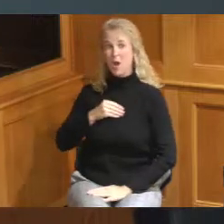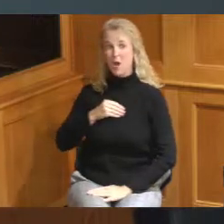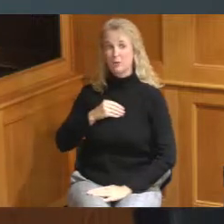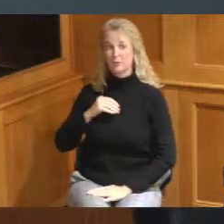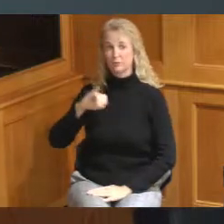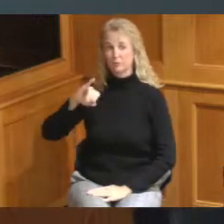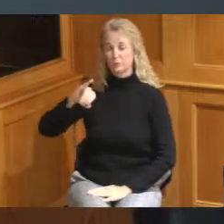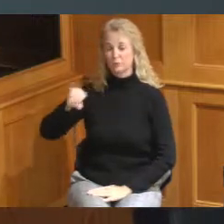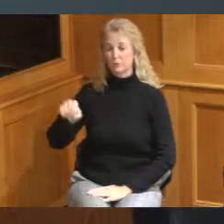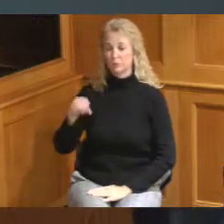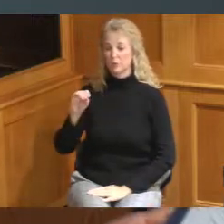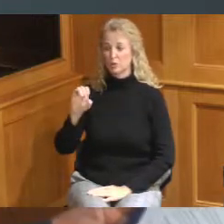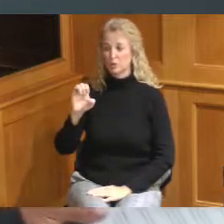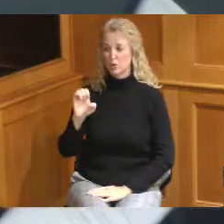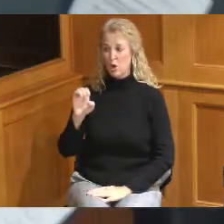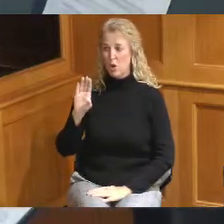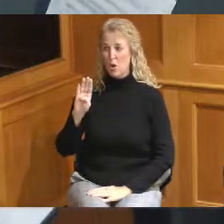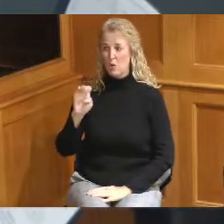Feldkamp.